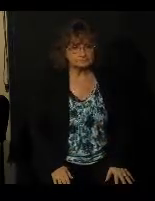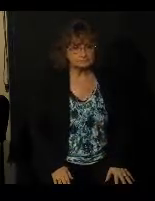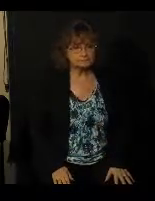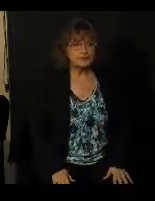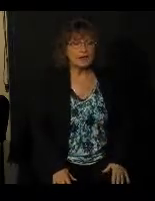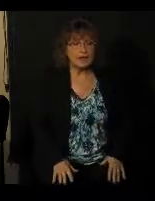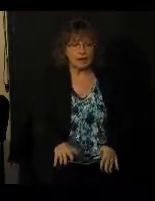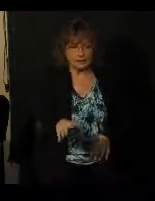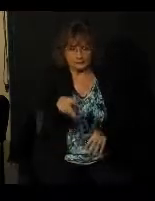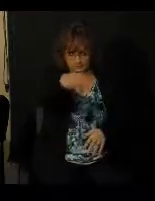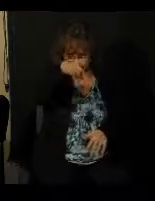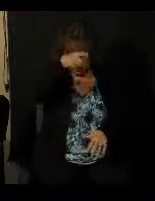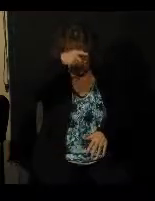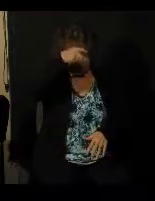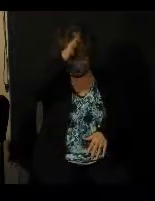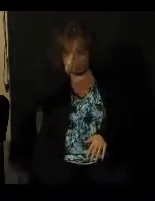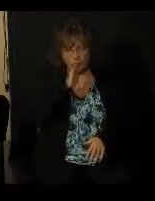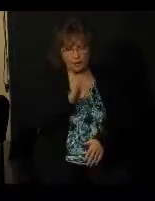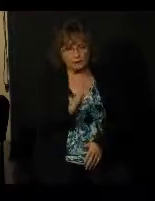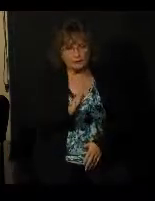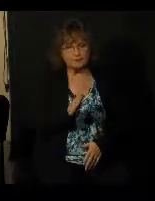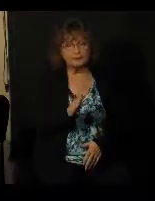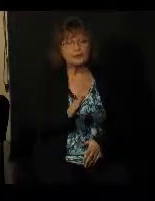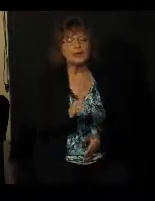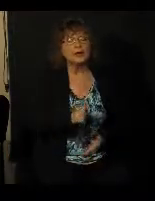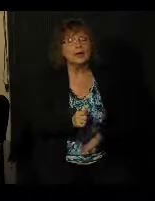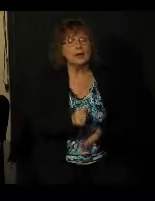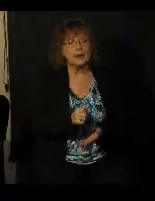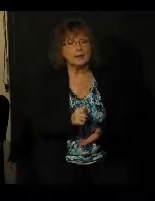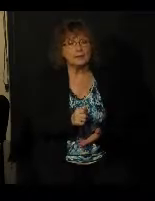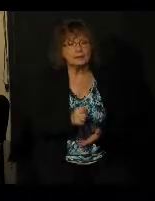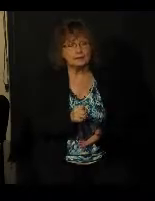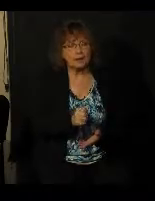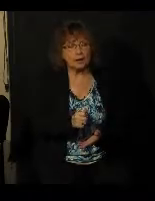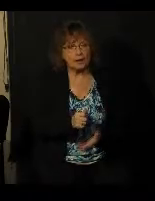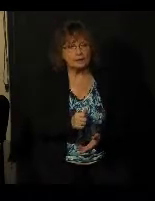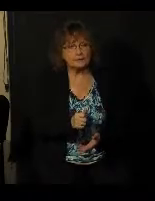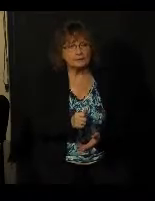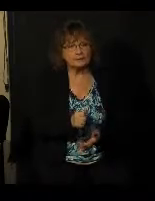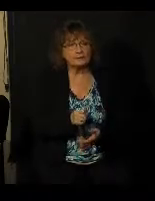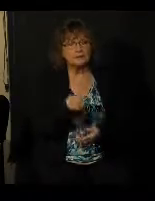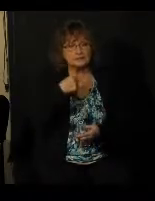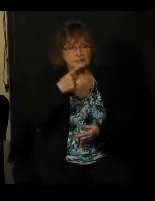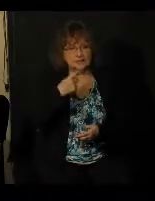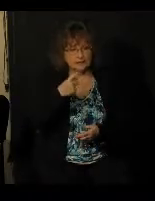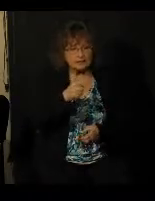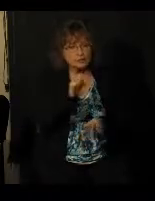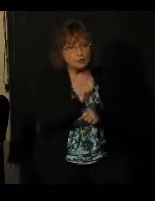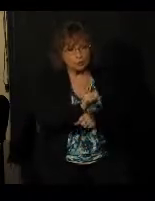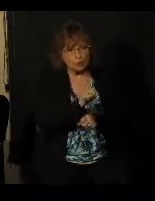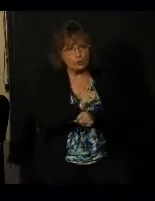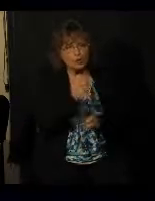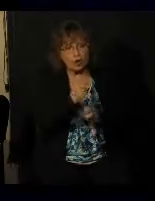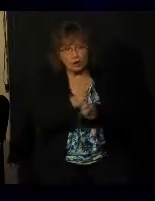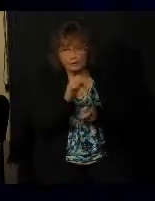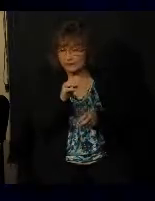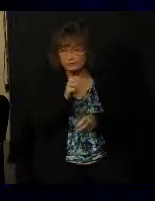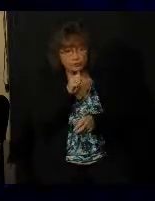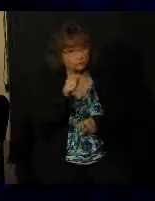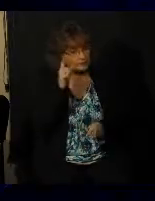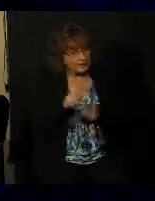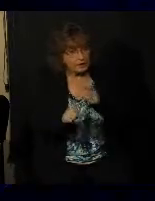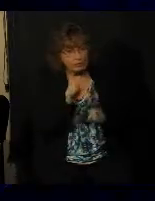able, but also God expects us for those that cannot, who cannot physically labor, they